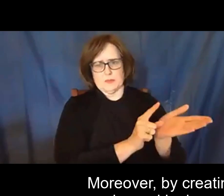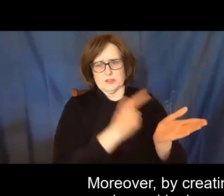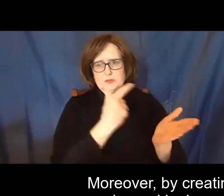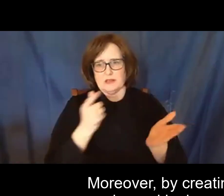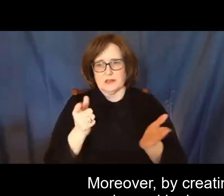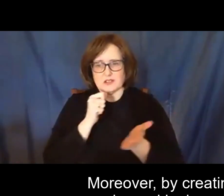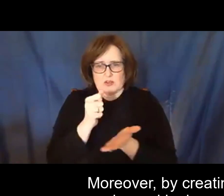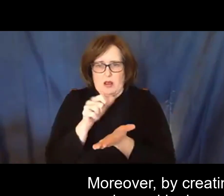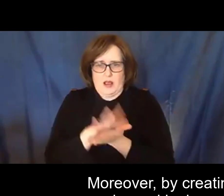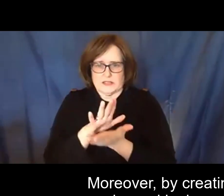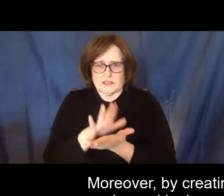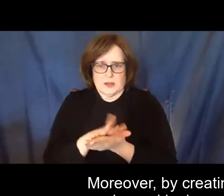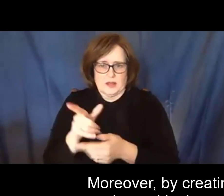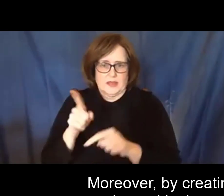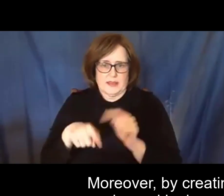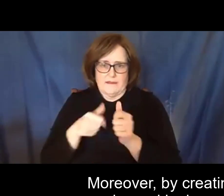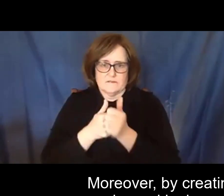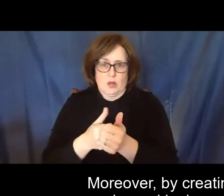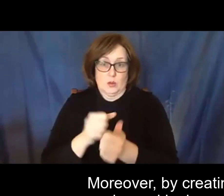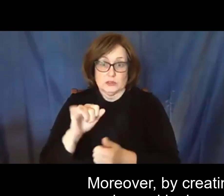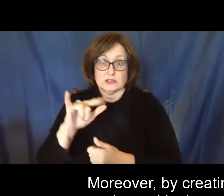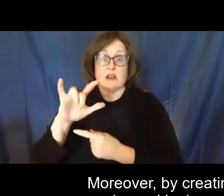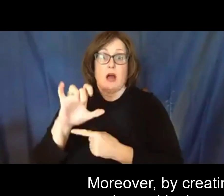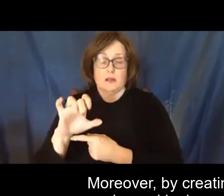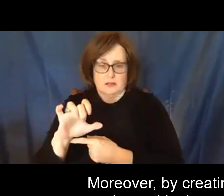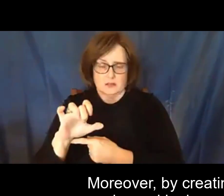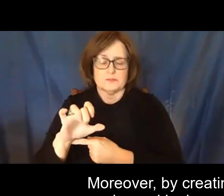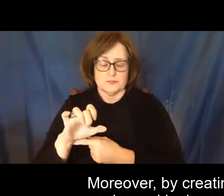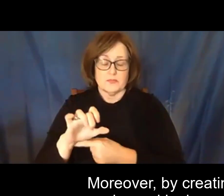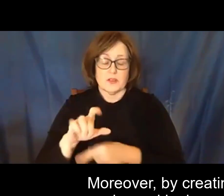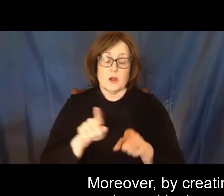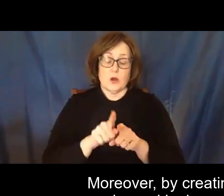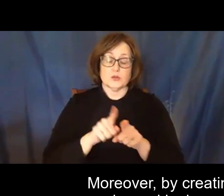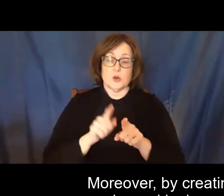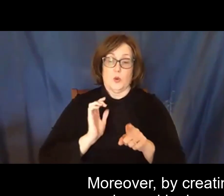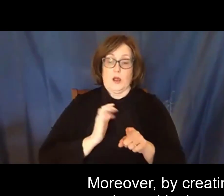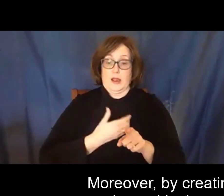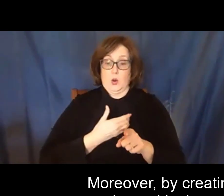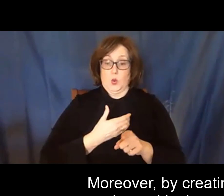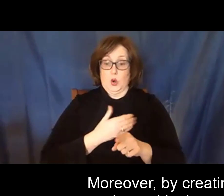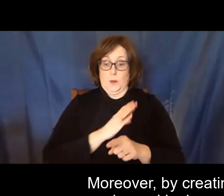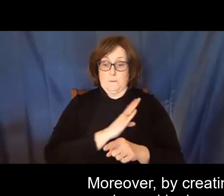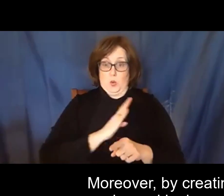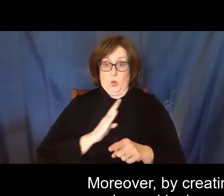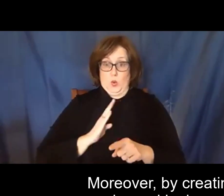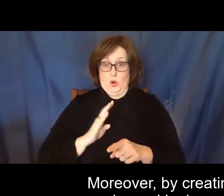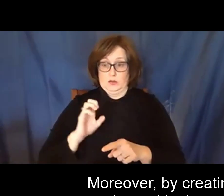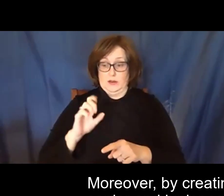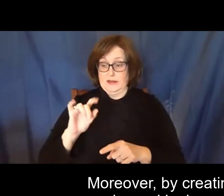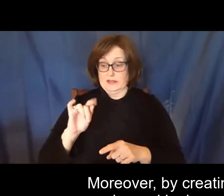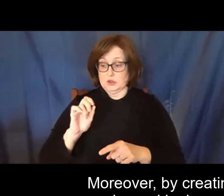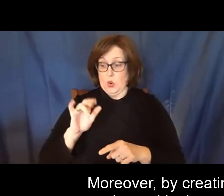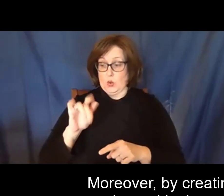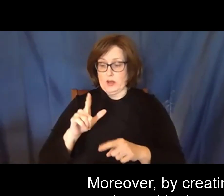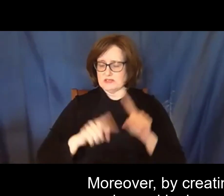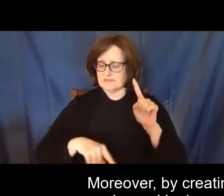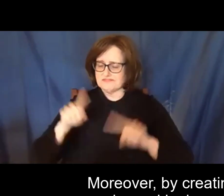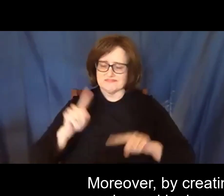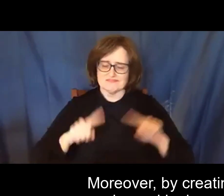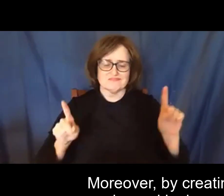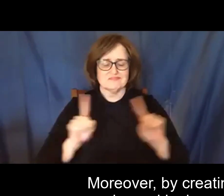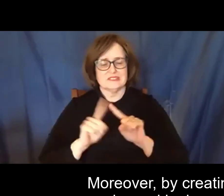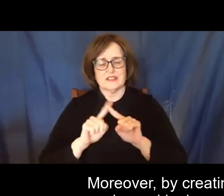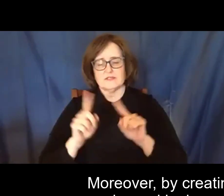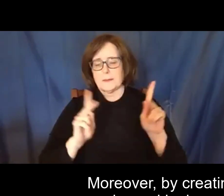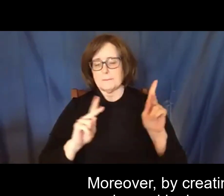Moreover, by creating an editorial board of senior and junior scholars, practitioners, students, activists,